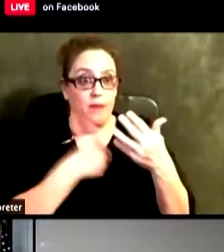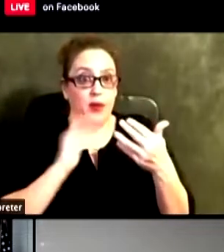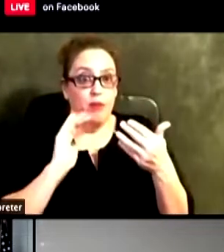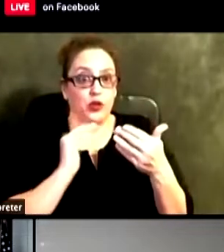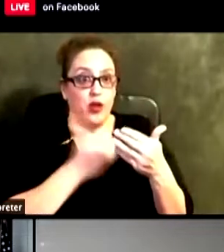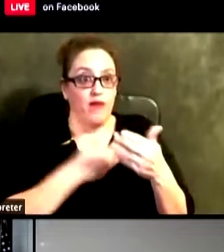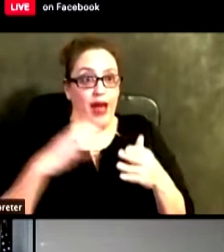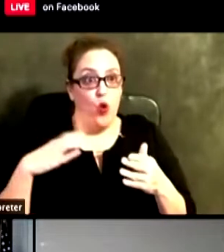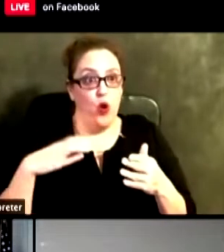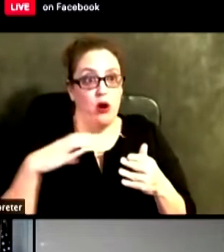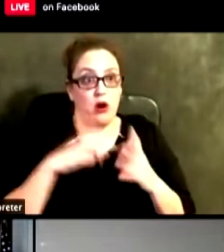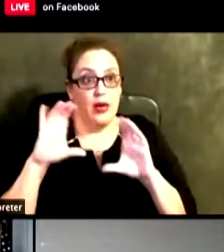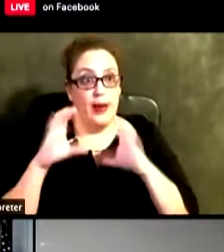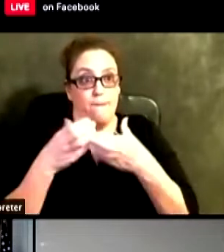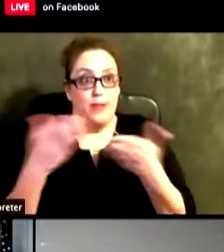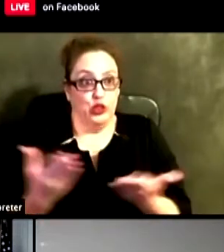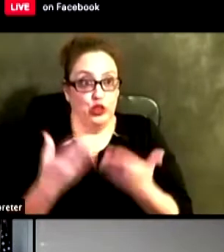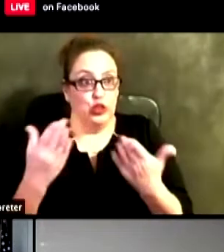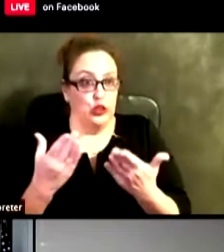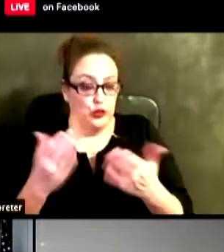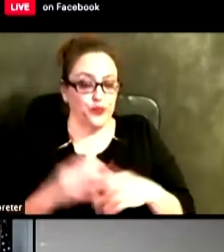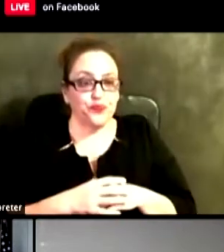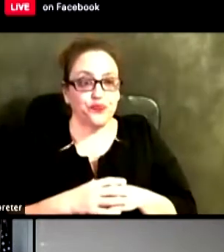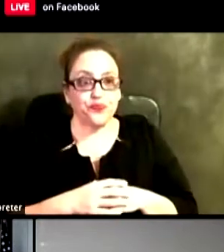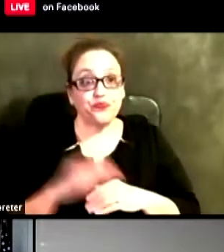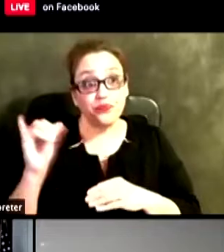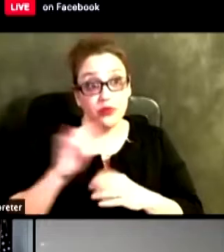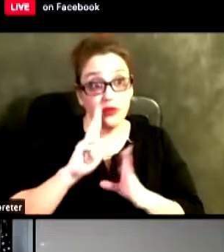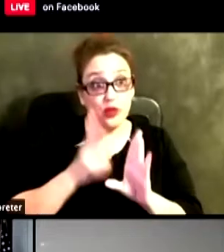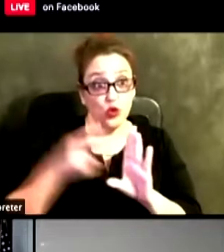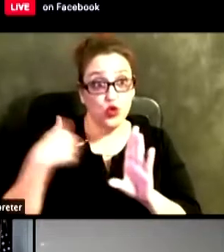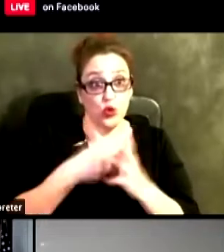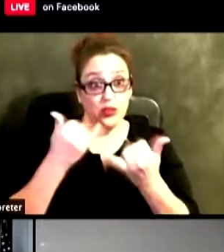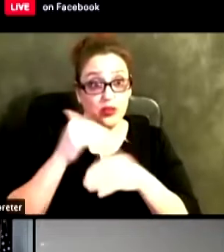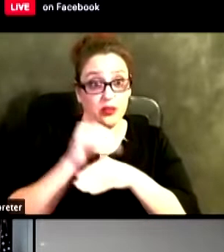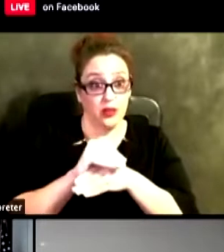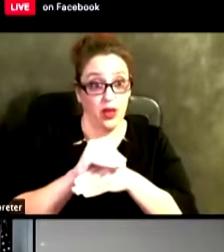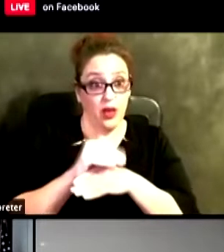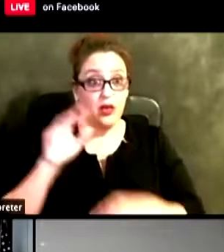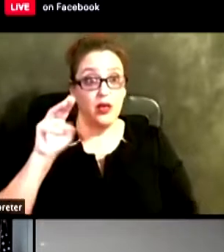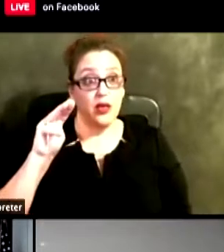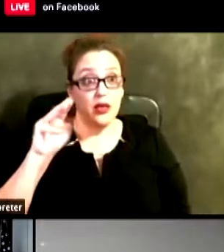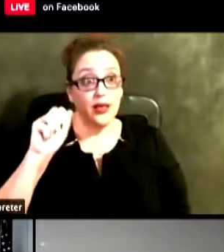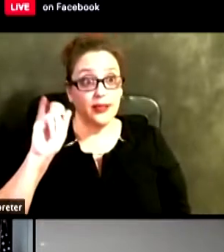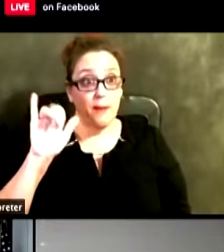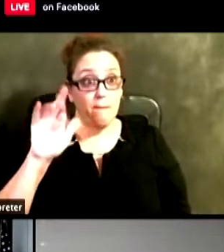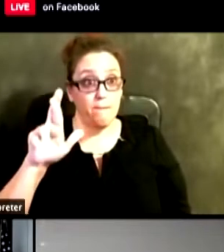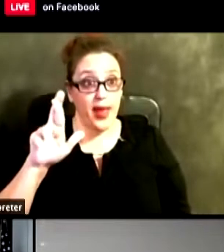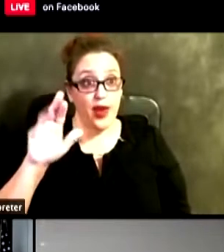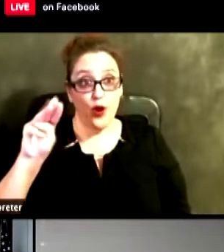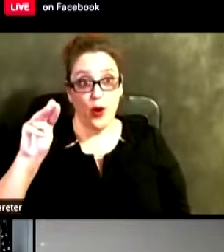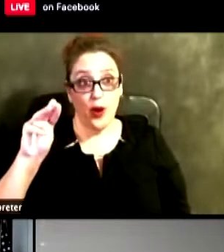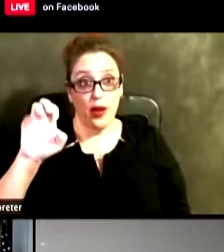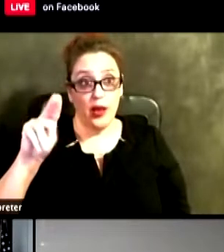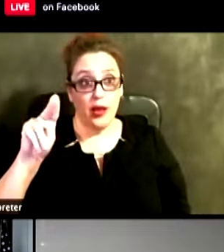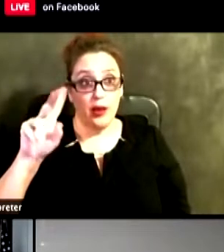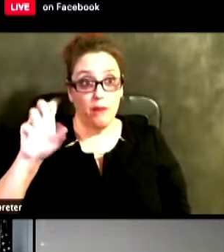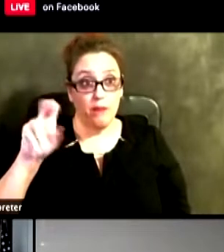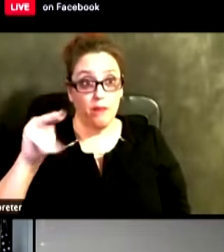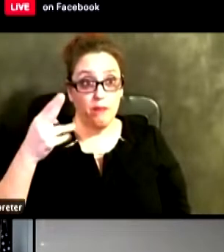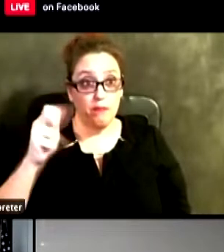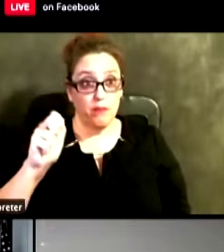Commission with us, and we're very happy to have you. Also joining us tonight is Mayor Erin Mendenhall, who helped to initiate this